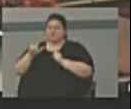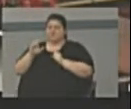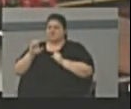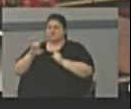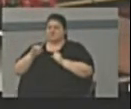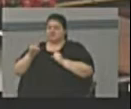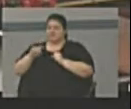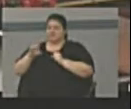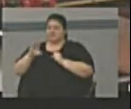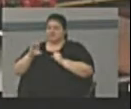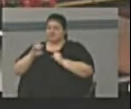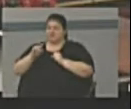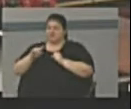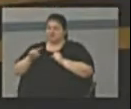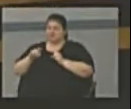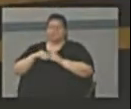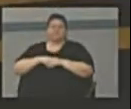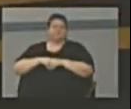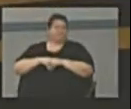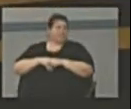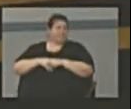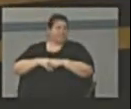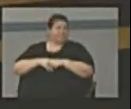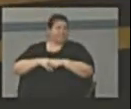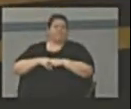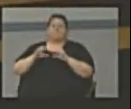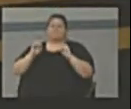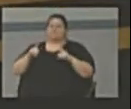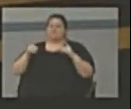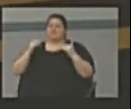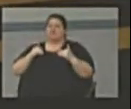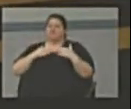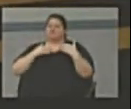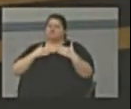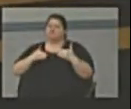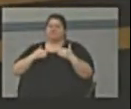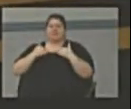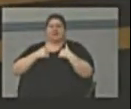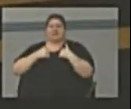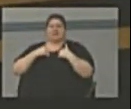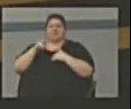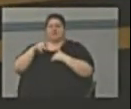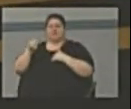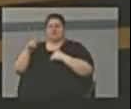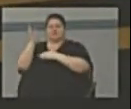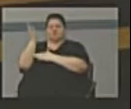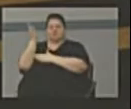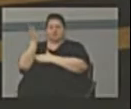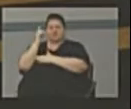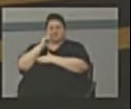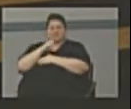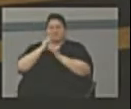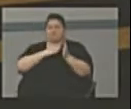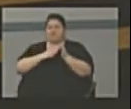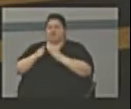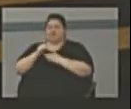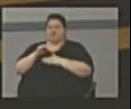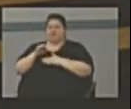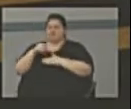Yes. Okay, we're going to have now a PowerPoint presentation on Plan Prince George's